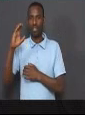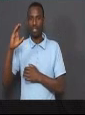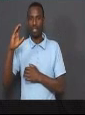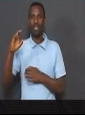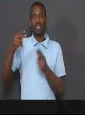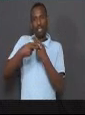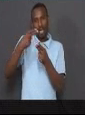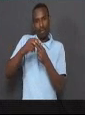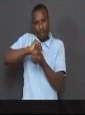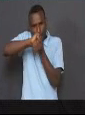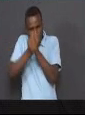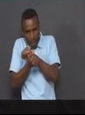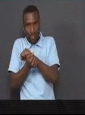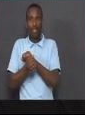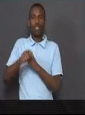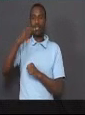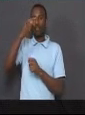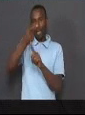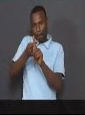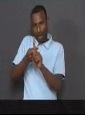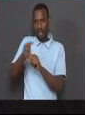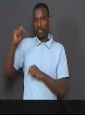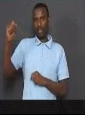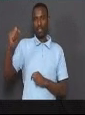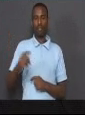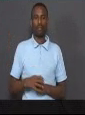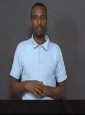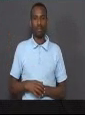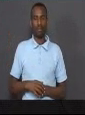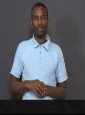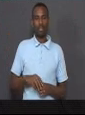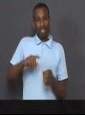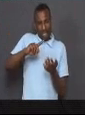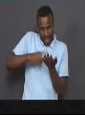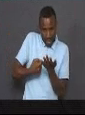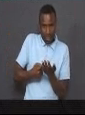capacity times its change in temperature.